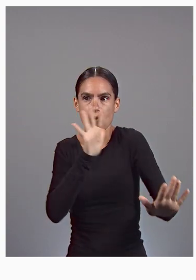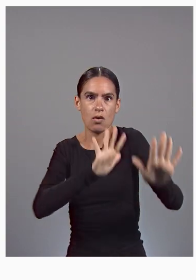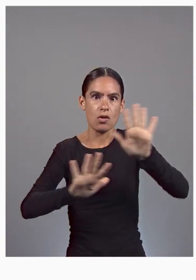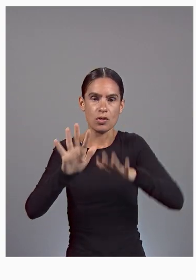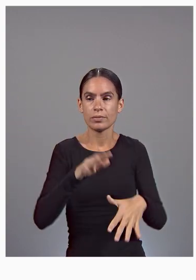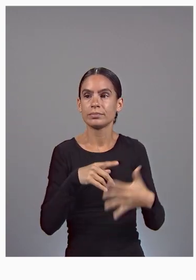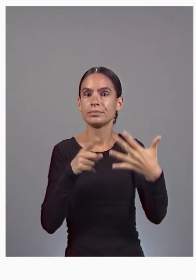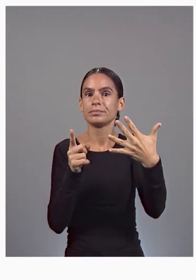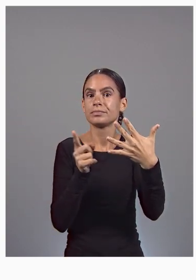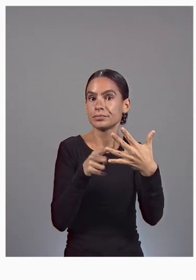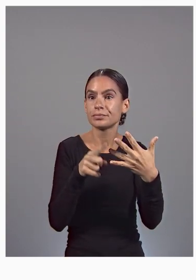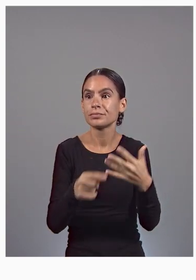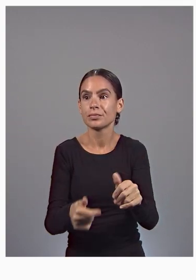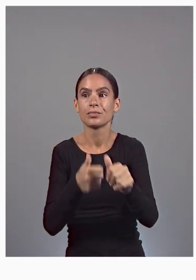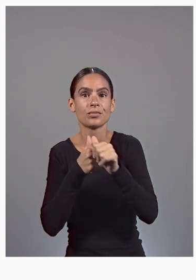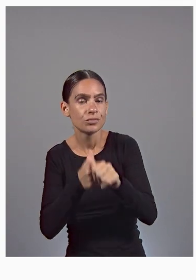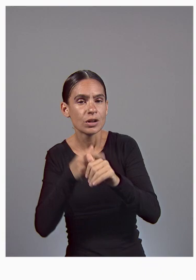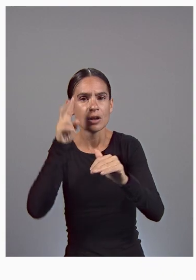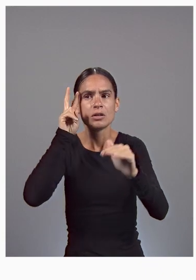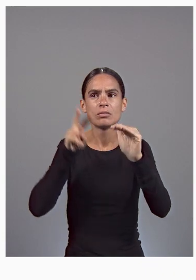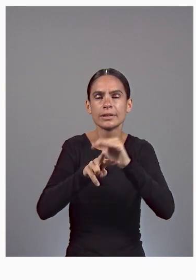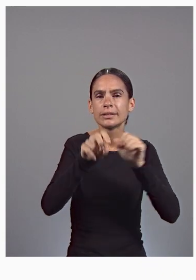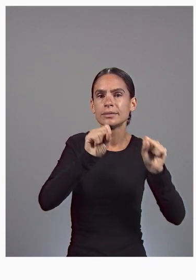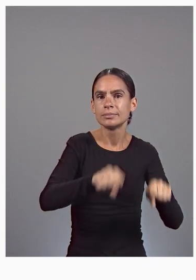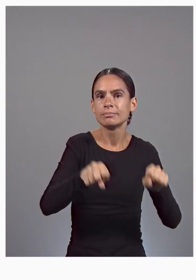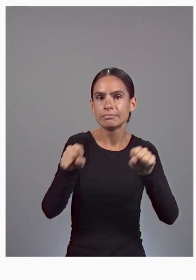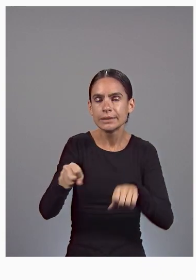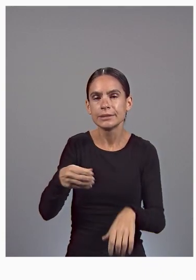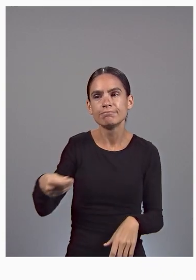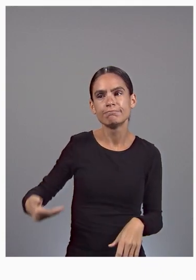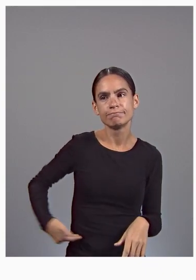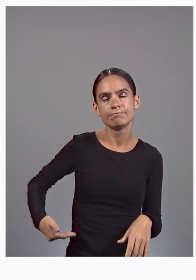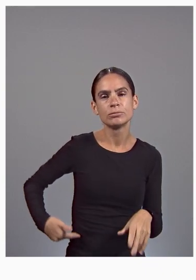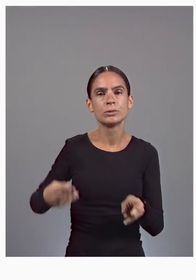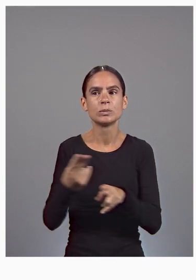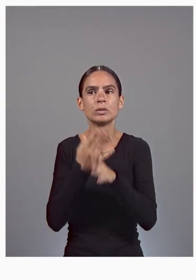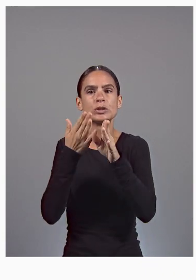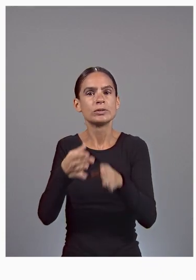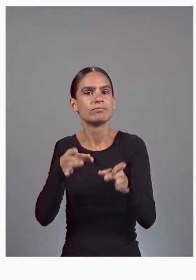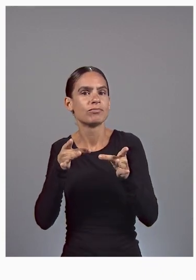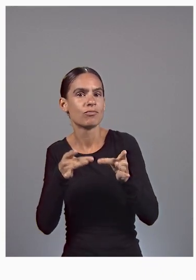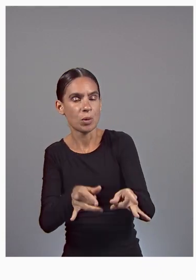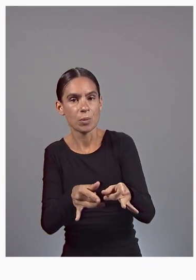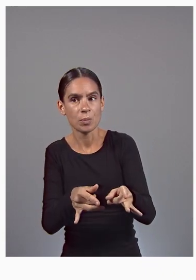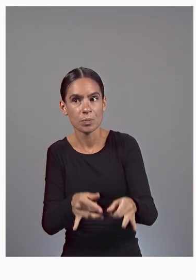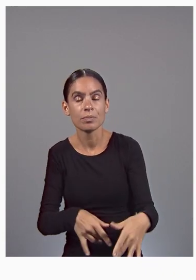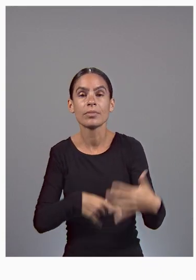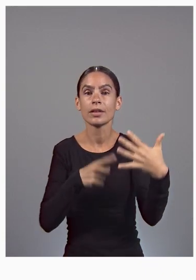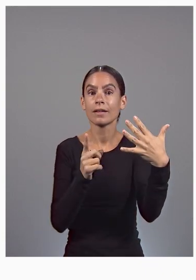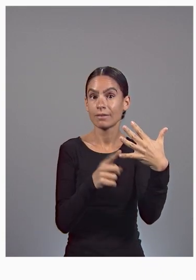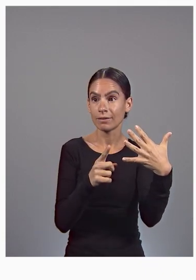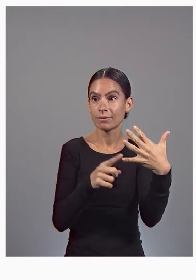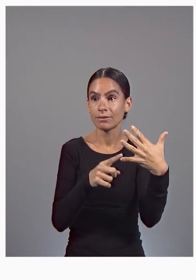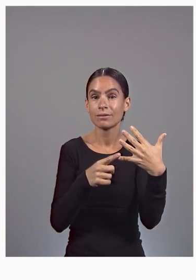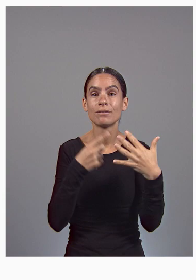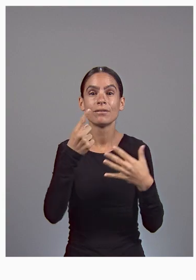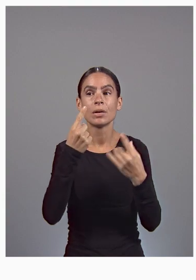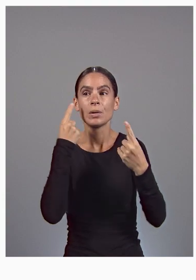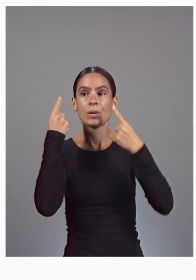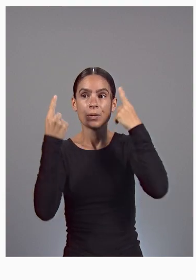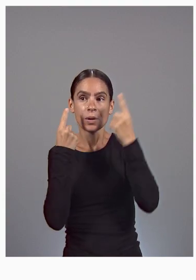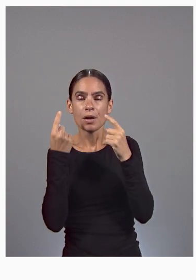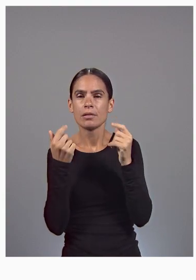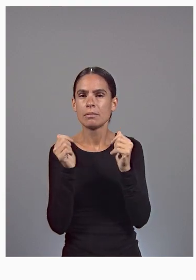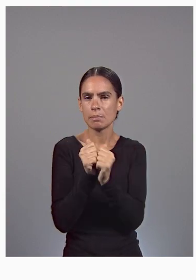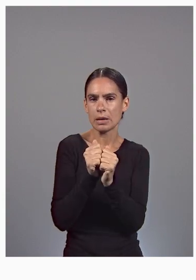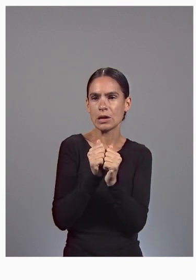and intuitive user flow. 5, be thoughtful about the vibe you are setting. Do you need music or sounds